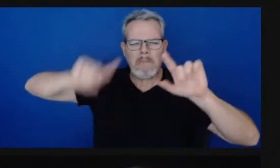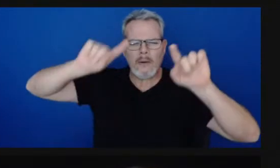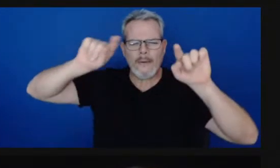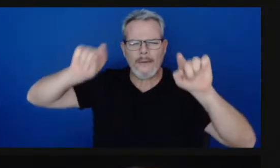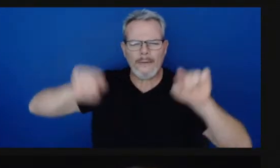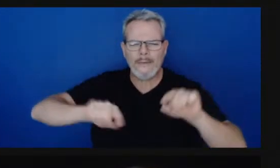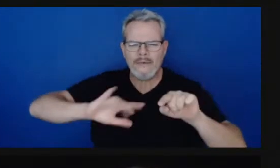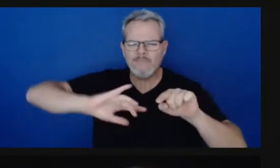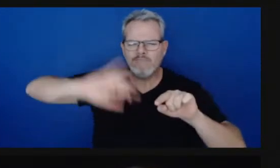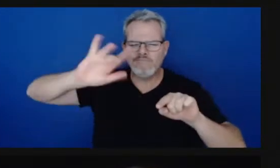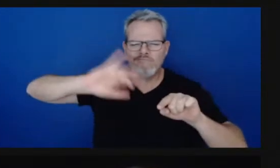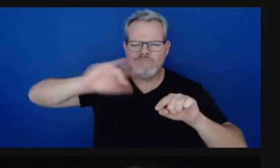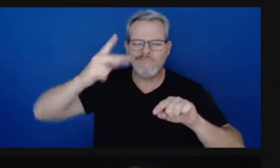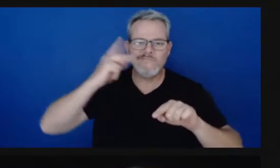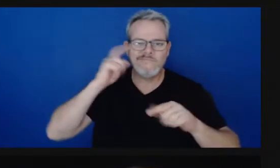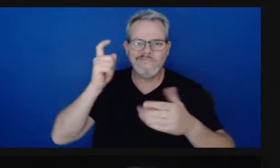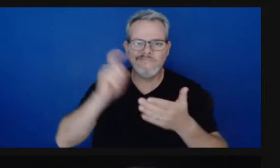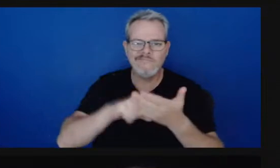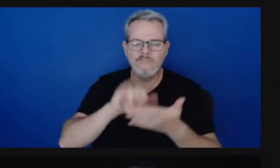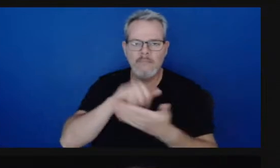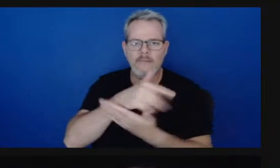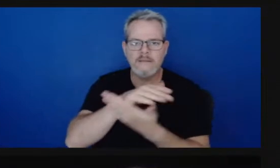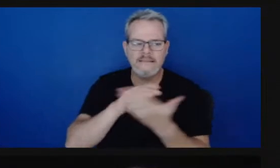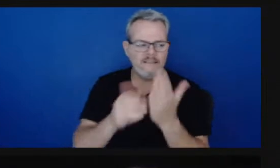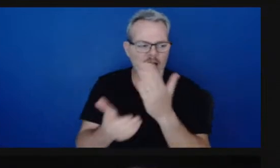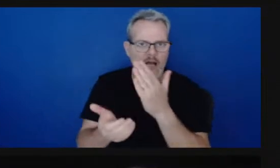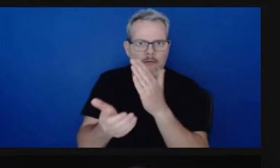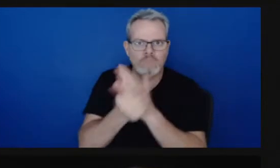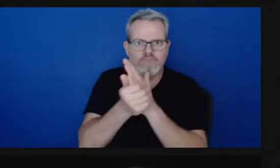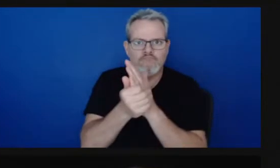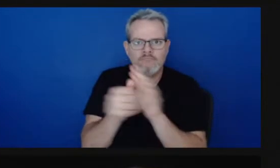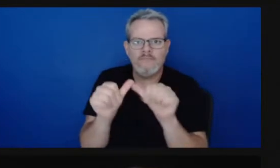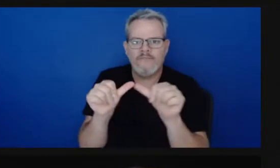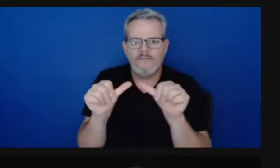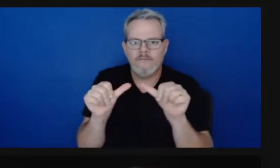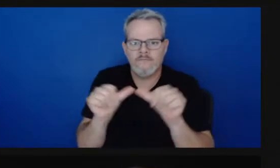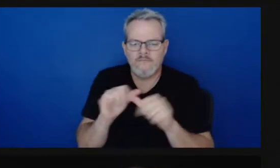supplemental materials. And there are a good amount of graphs in there.